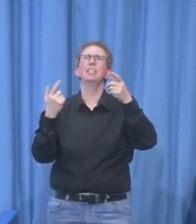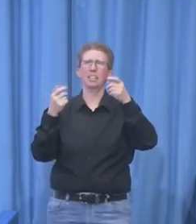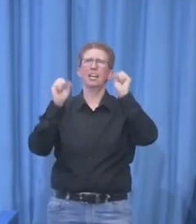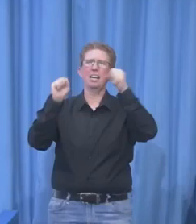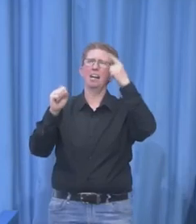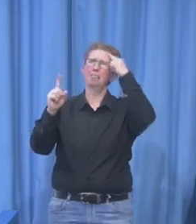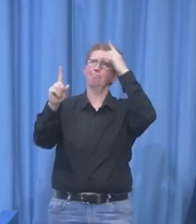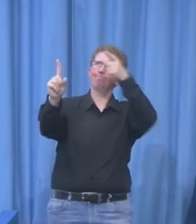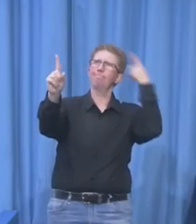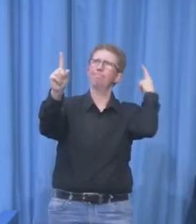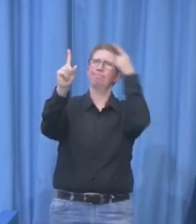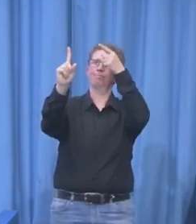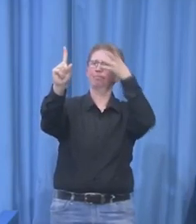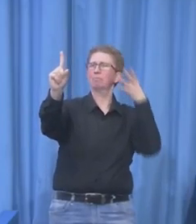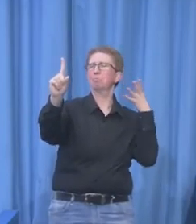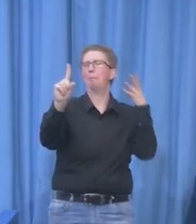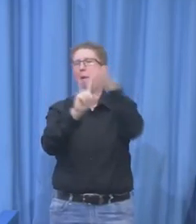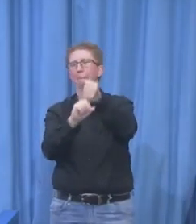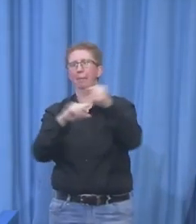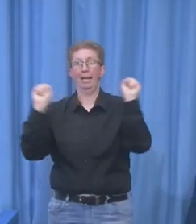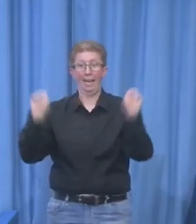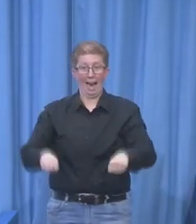It's why we're most successful.